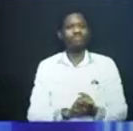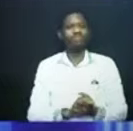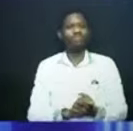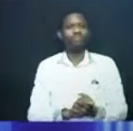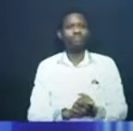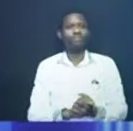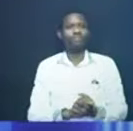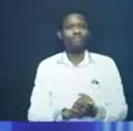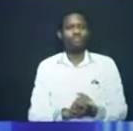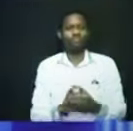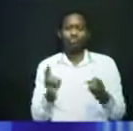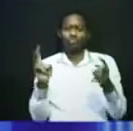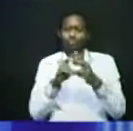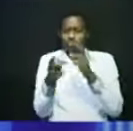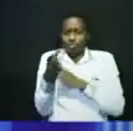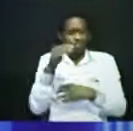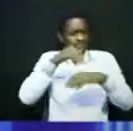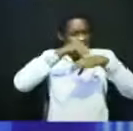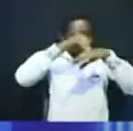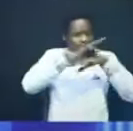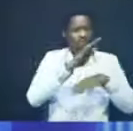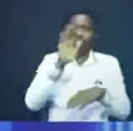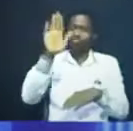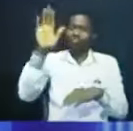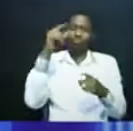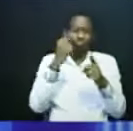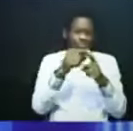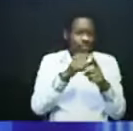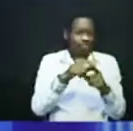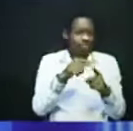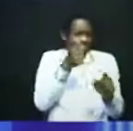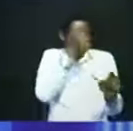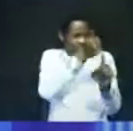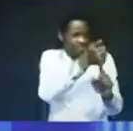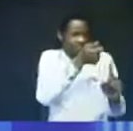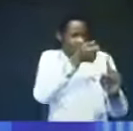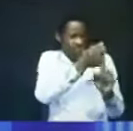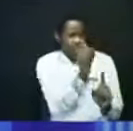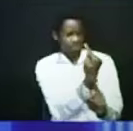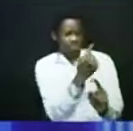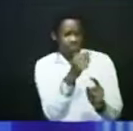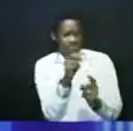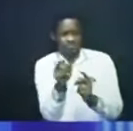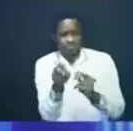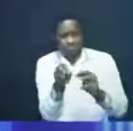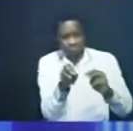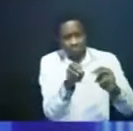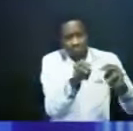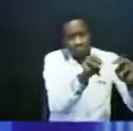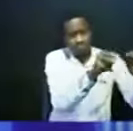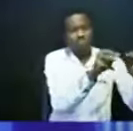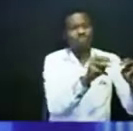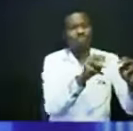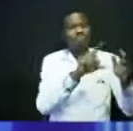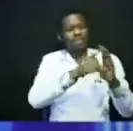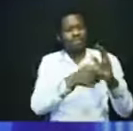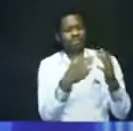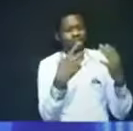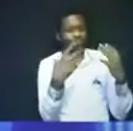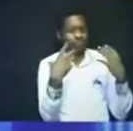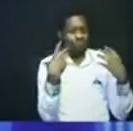he sends his word unaccompanied to heal and to rescue.